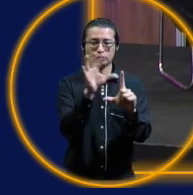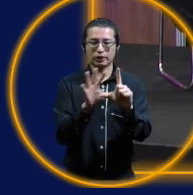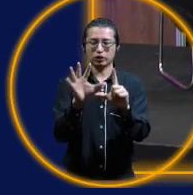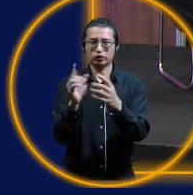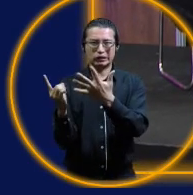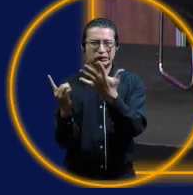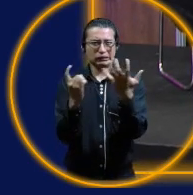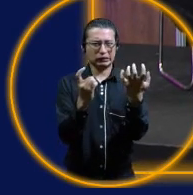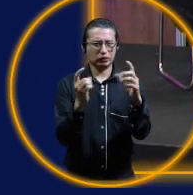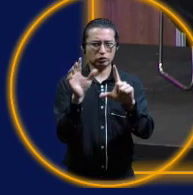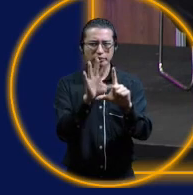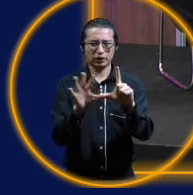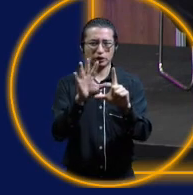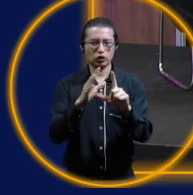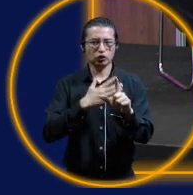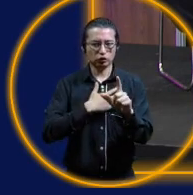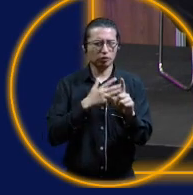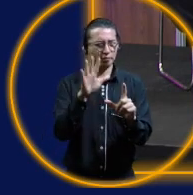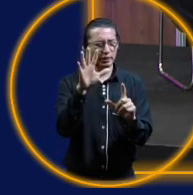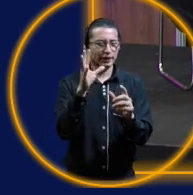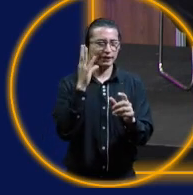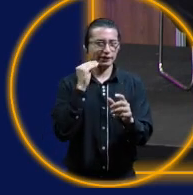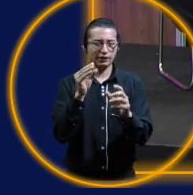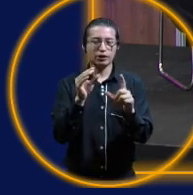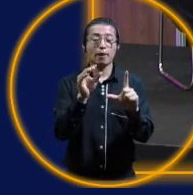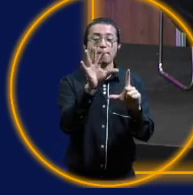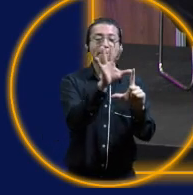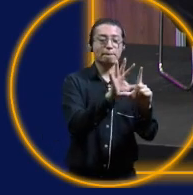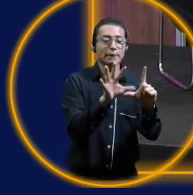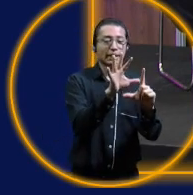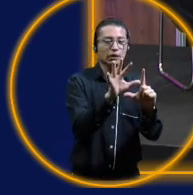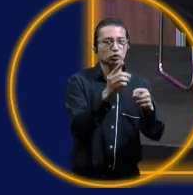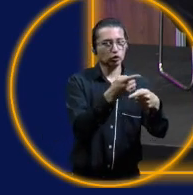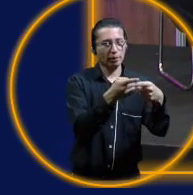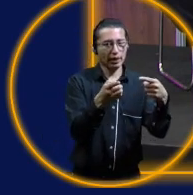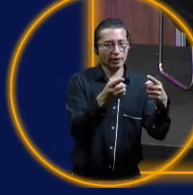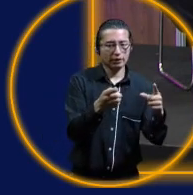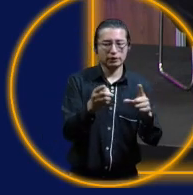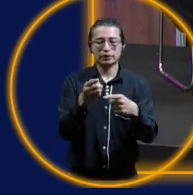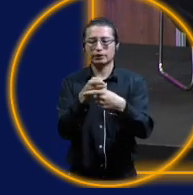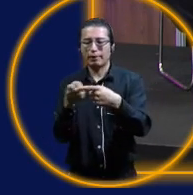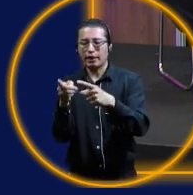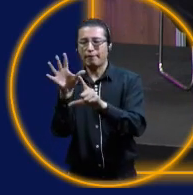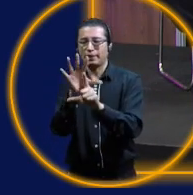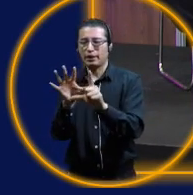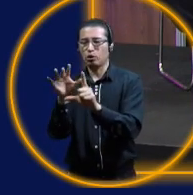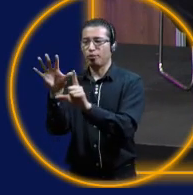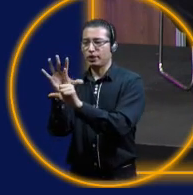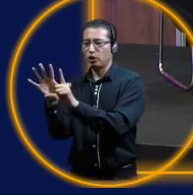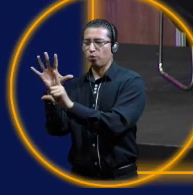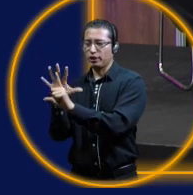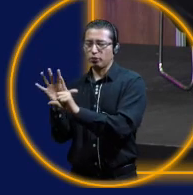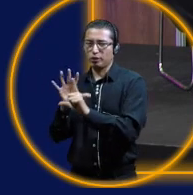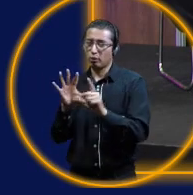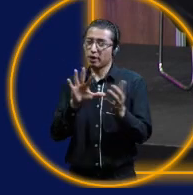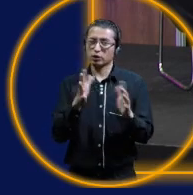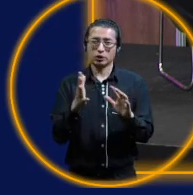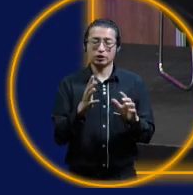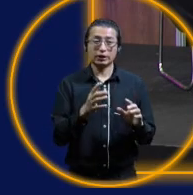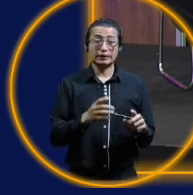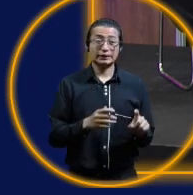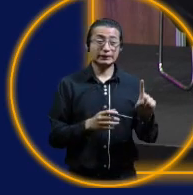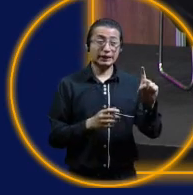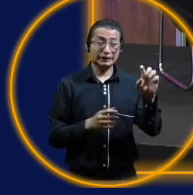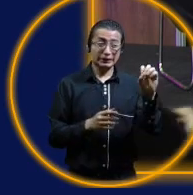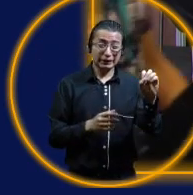time where I was doing a video every week, and each video would take from 60 to 100 hours to make.